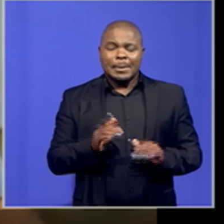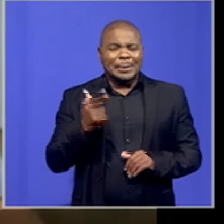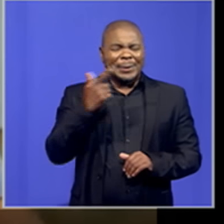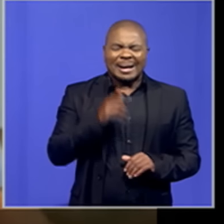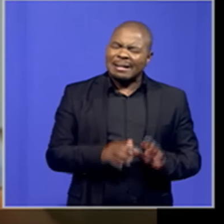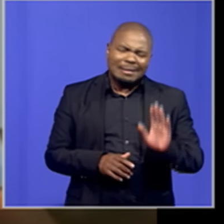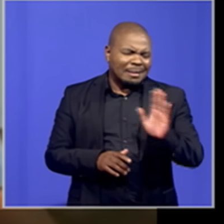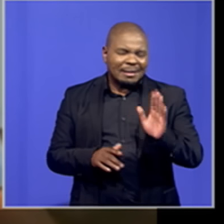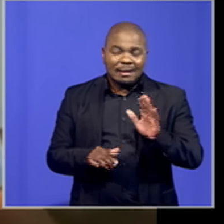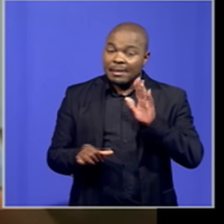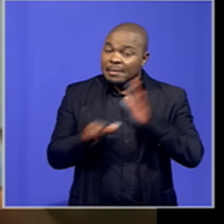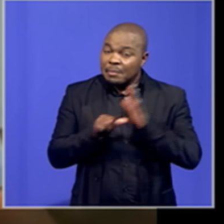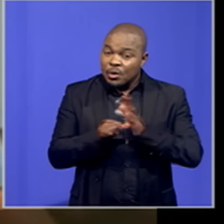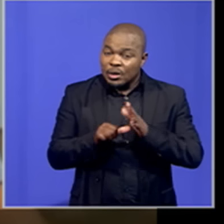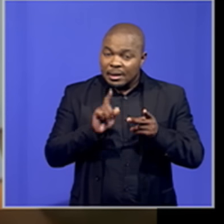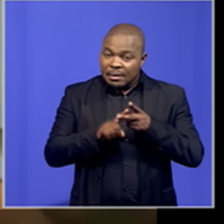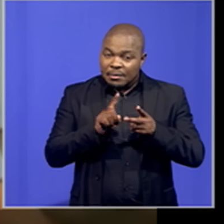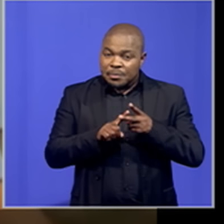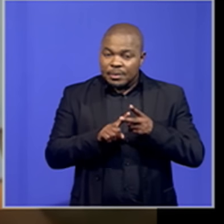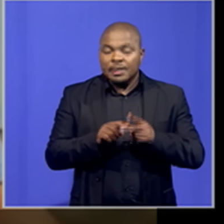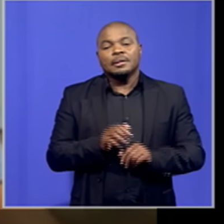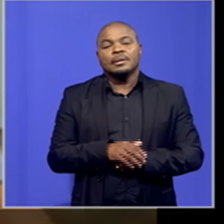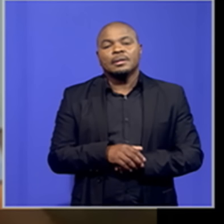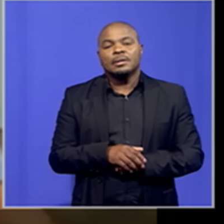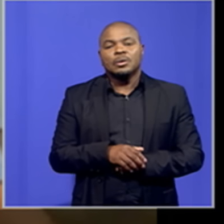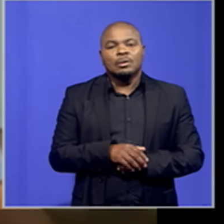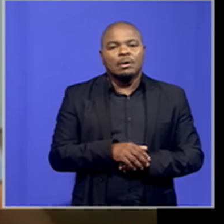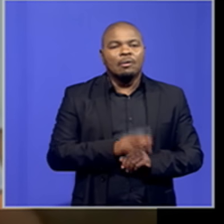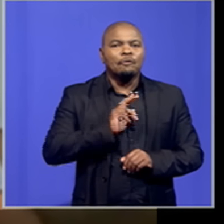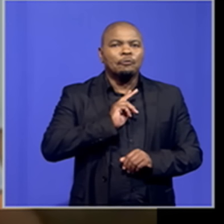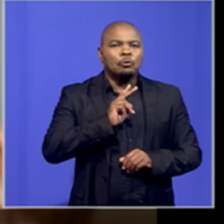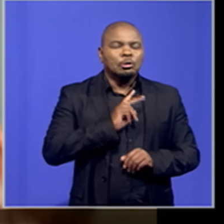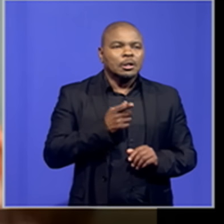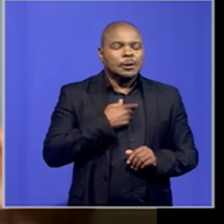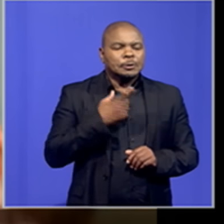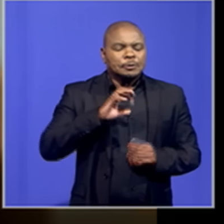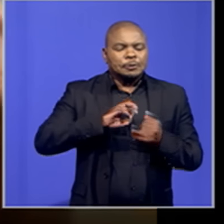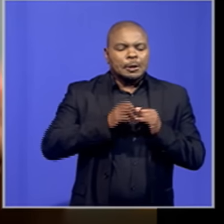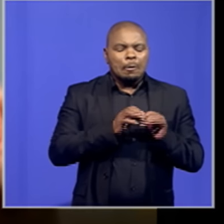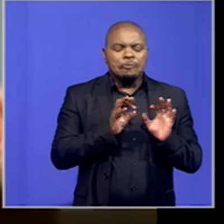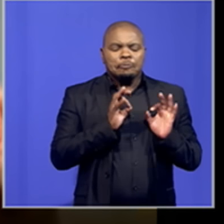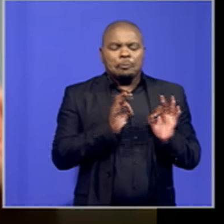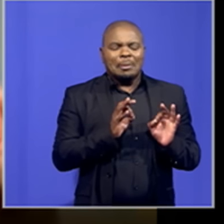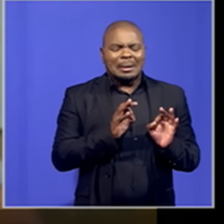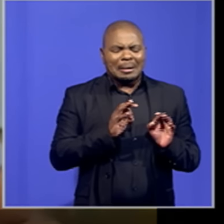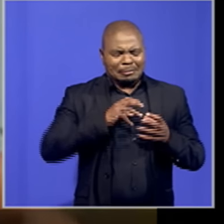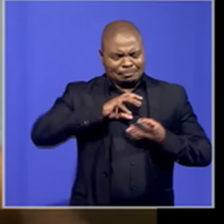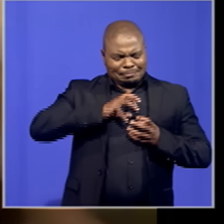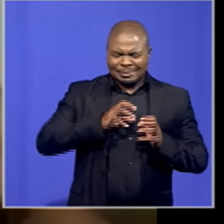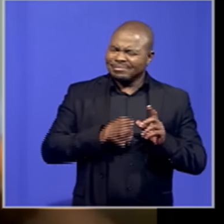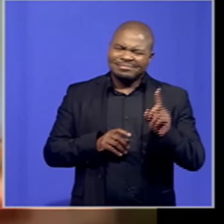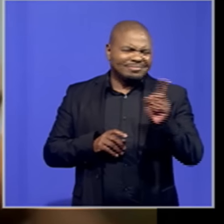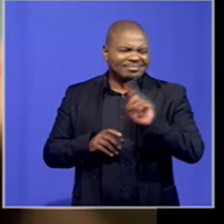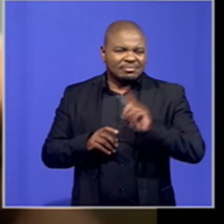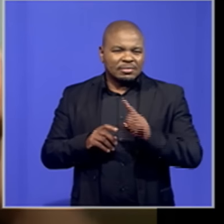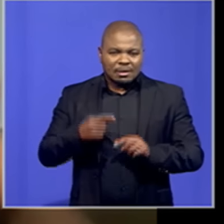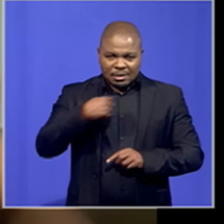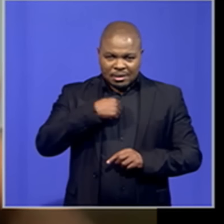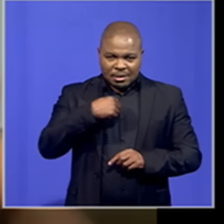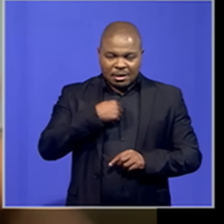ebile tlhokomela gore o ska bopa lentswe o ska nna motho o seng ene a nne gore ha o bua le o